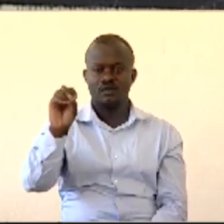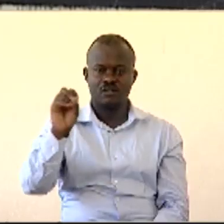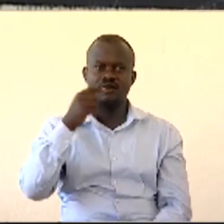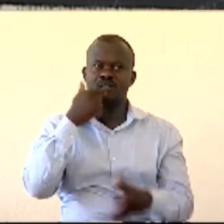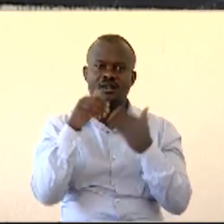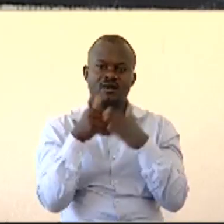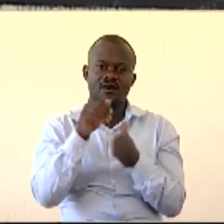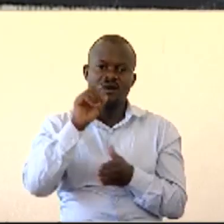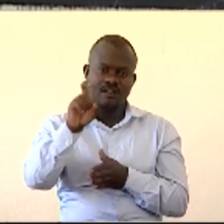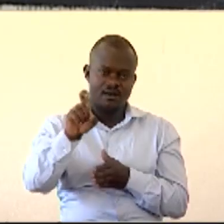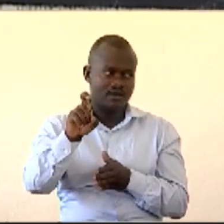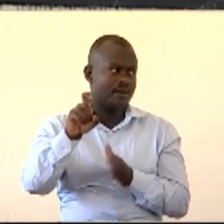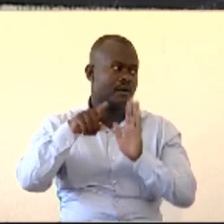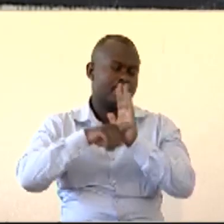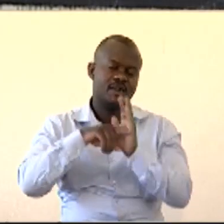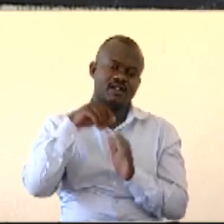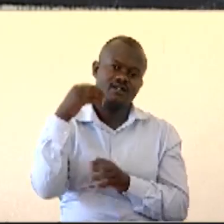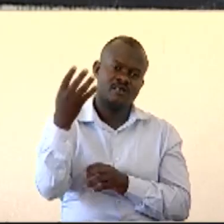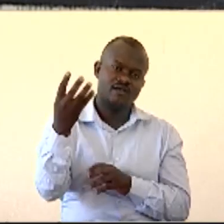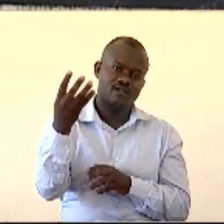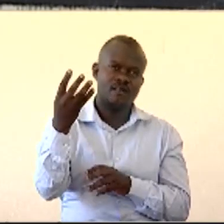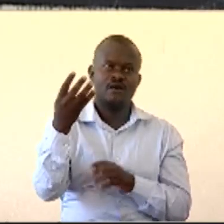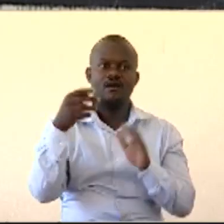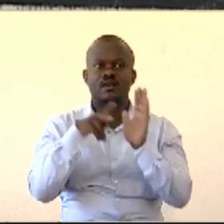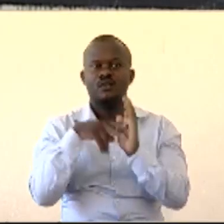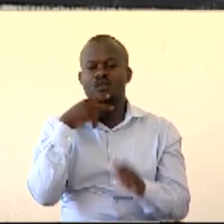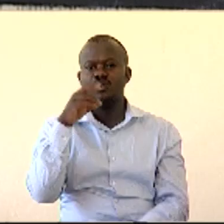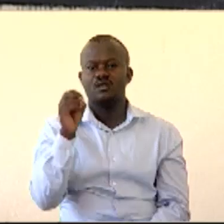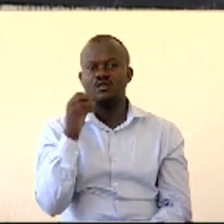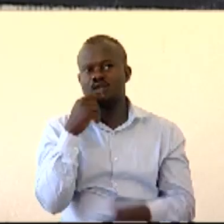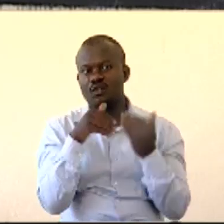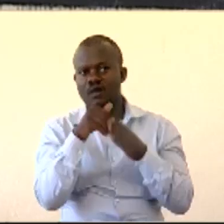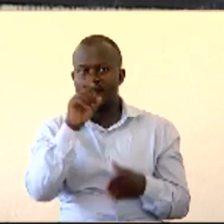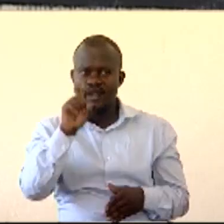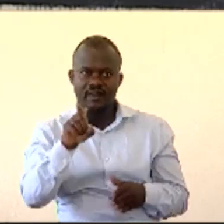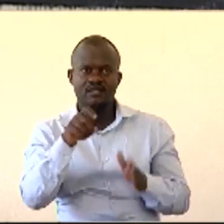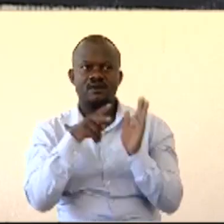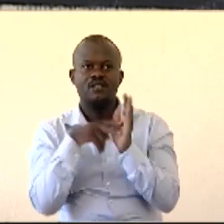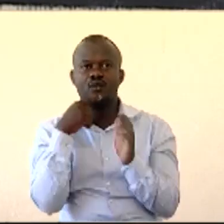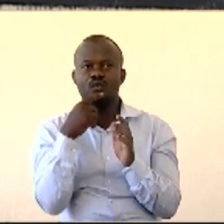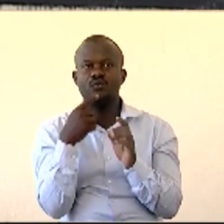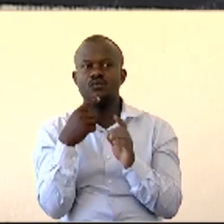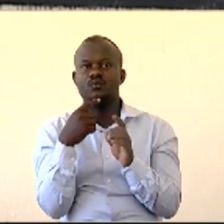is X minus 4 is equal to 0. So X is equal to